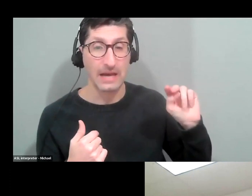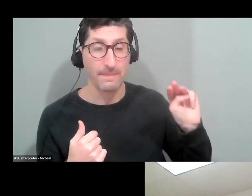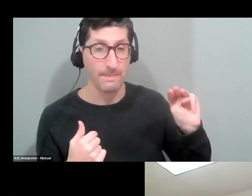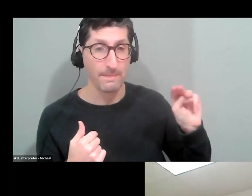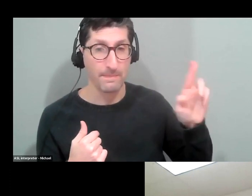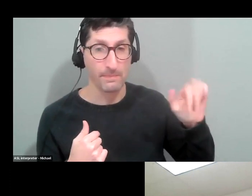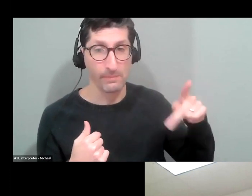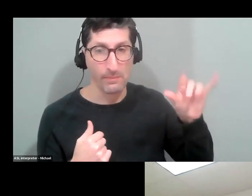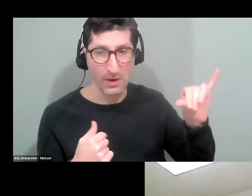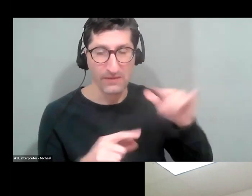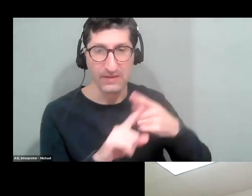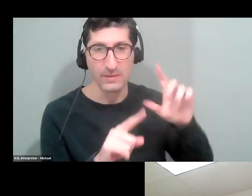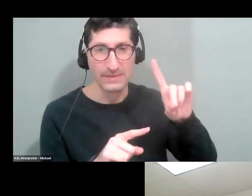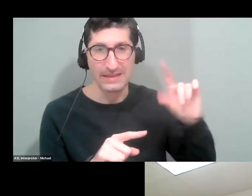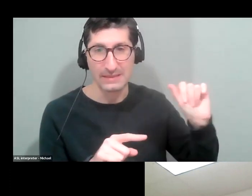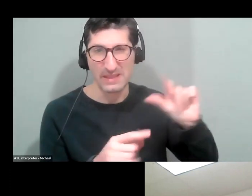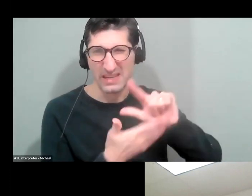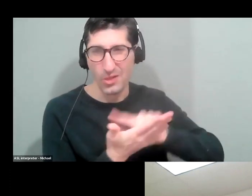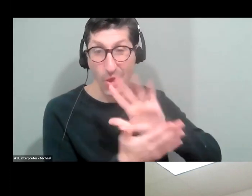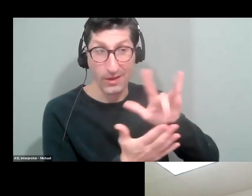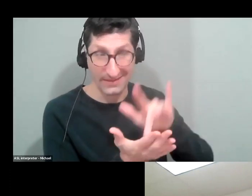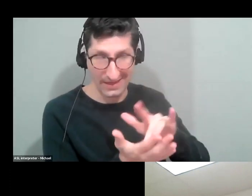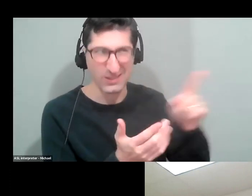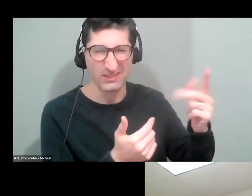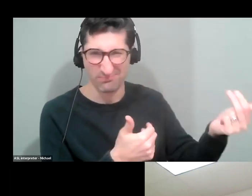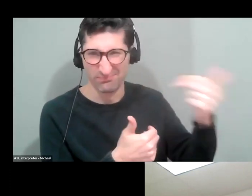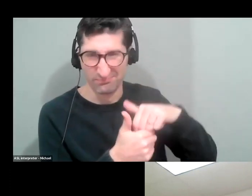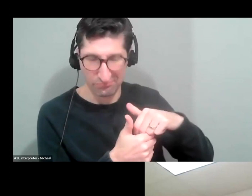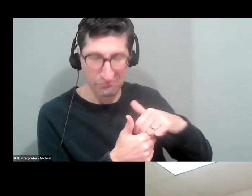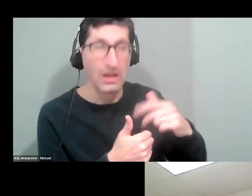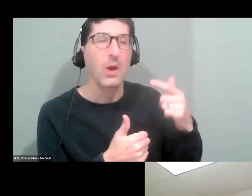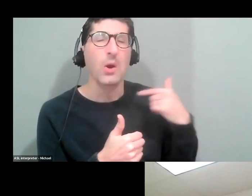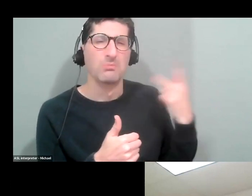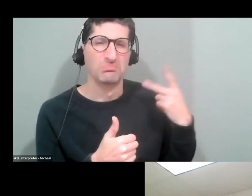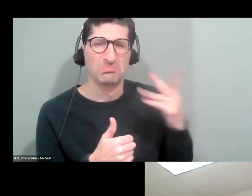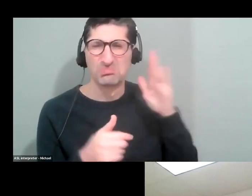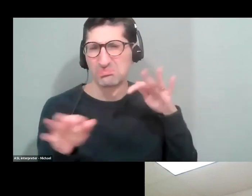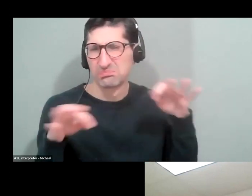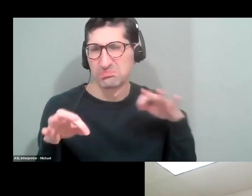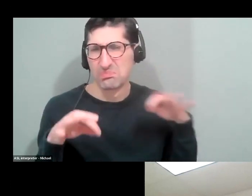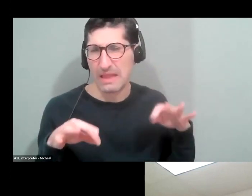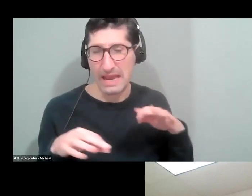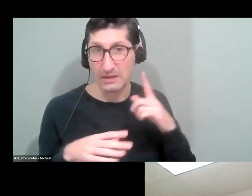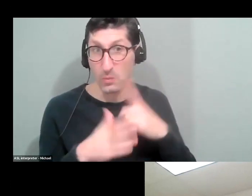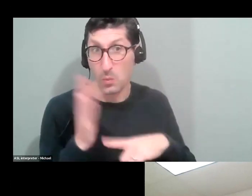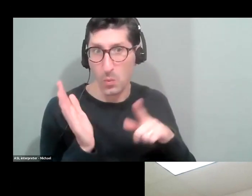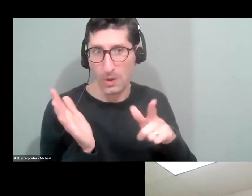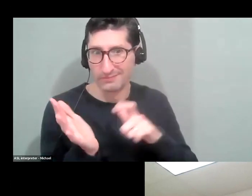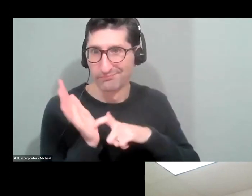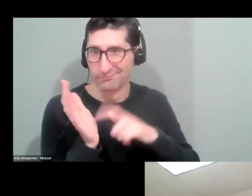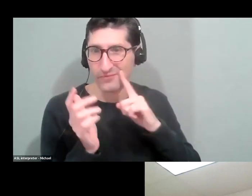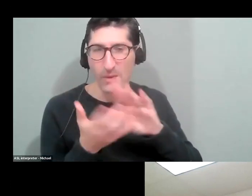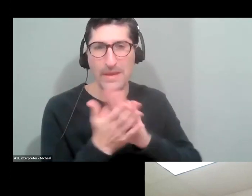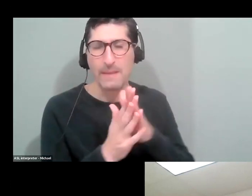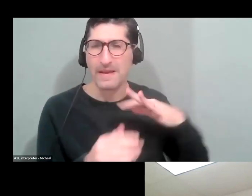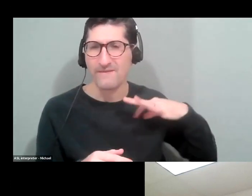Center, and we'll be walking you through everything that you'll need to know to be a volunteer surveyor